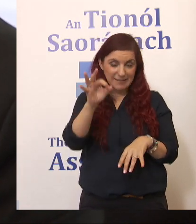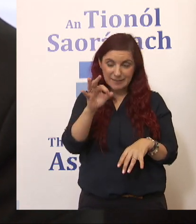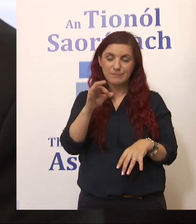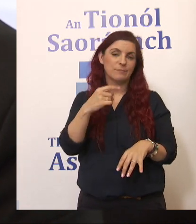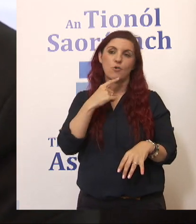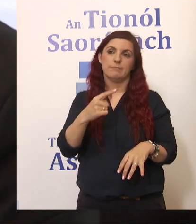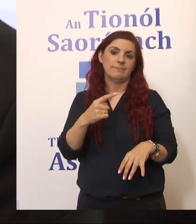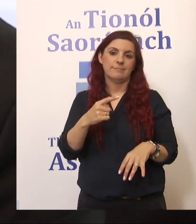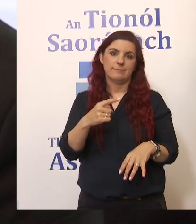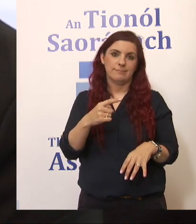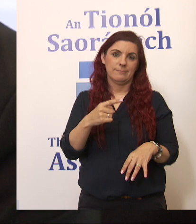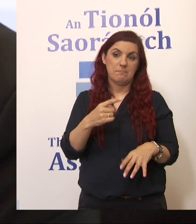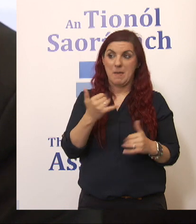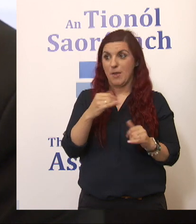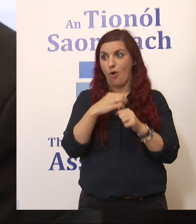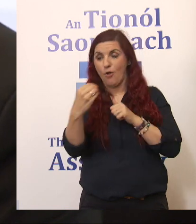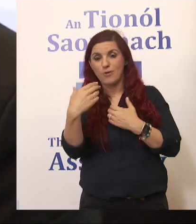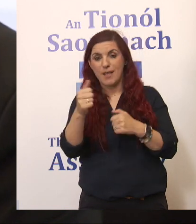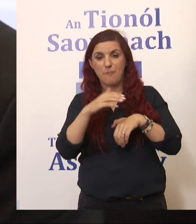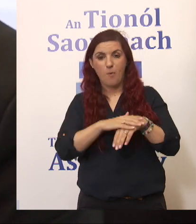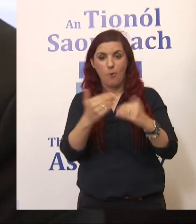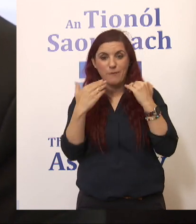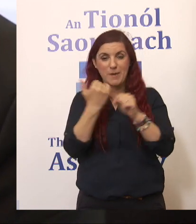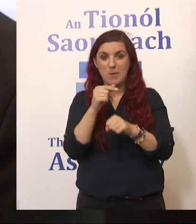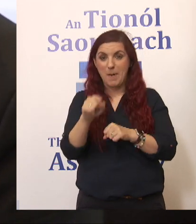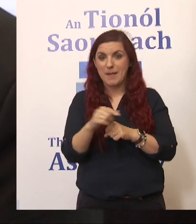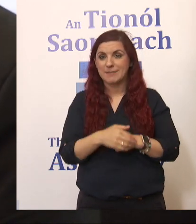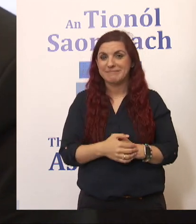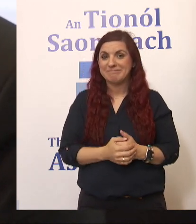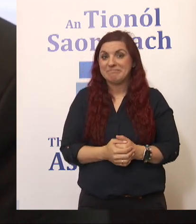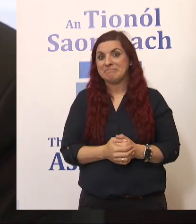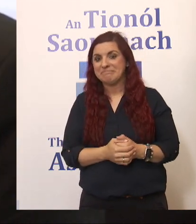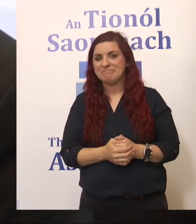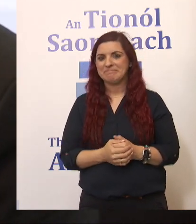but there are others who might be able to speak to that point.